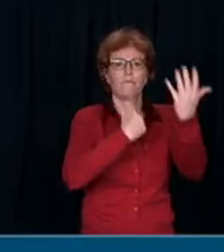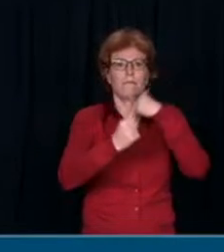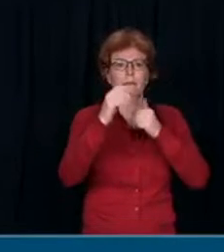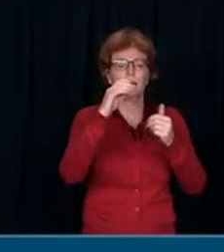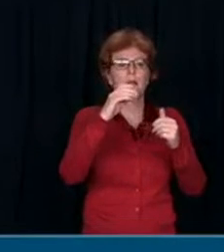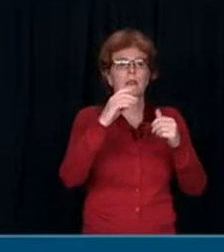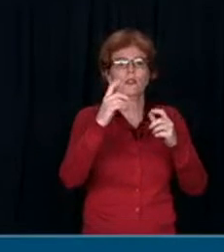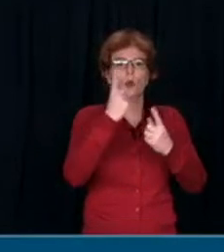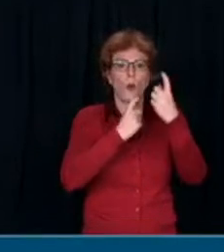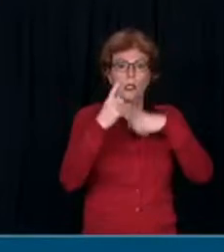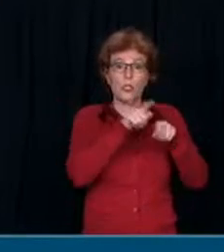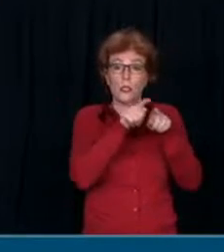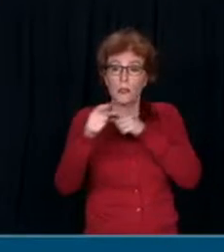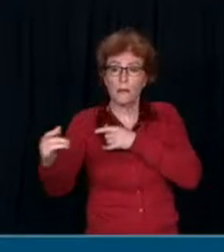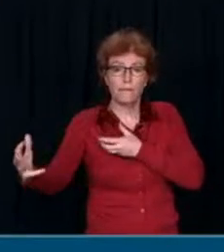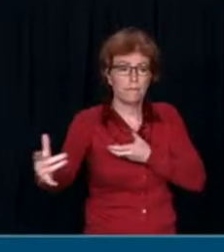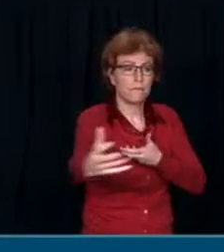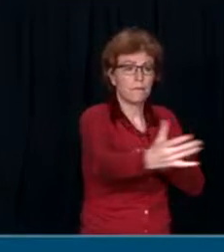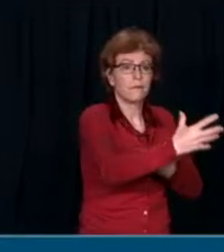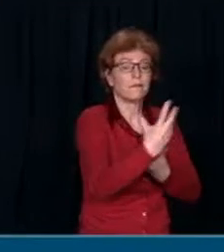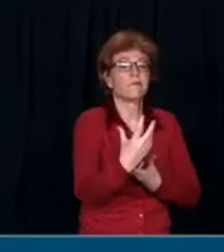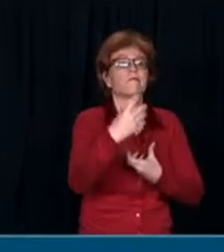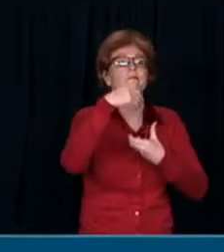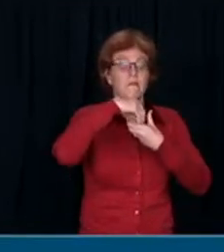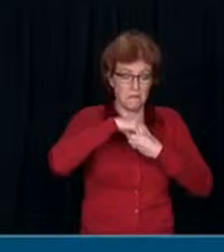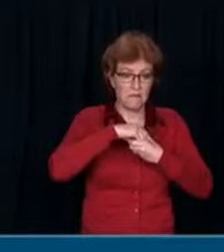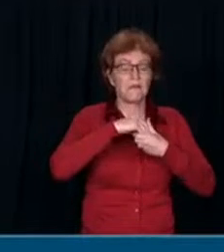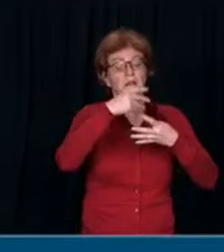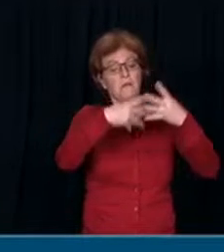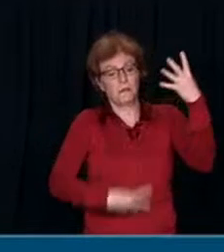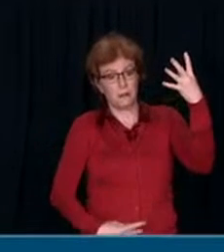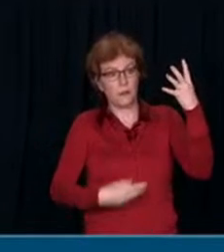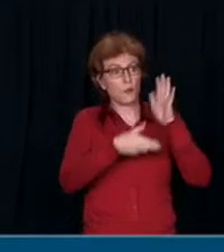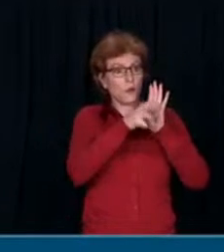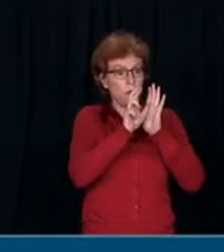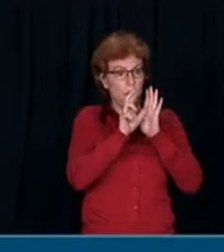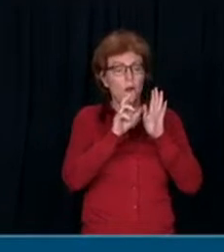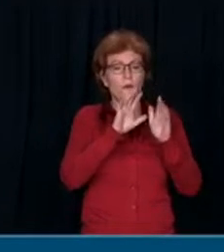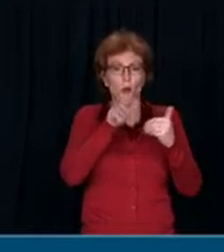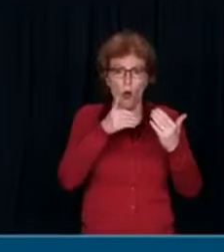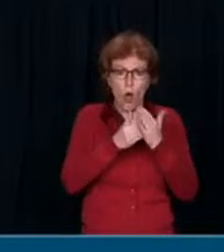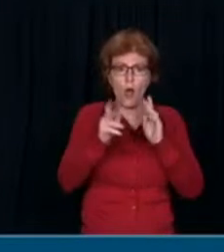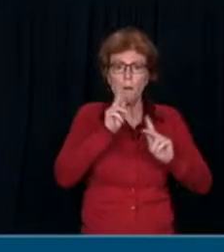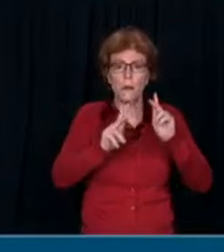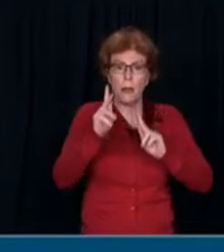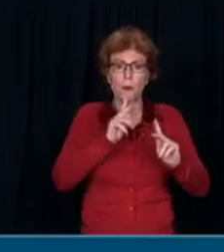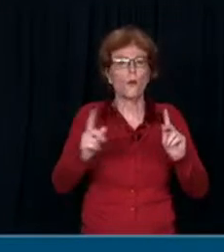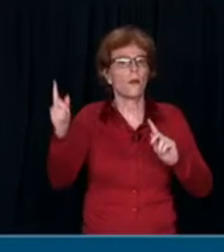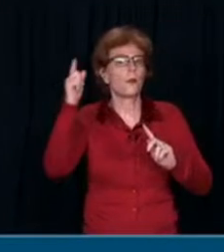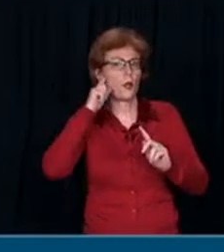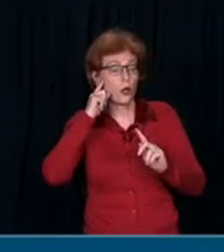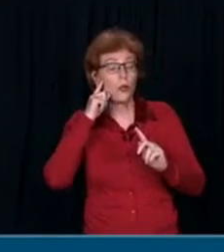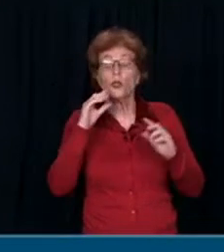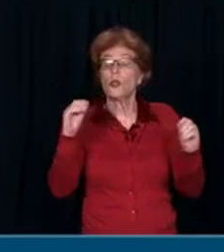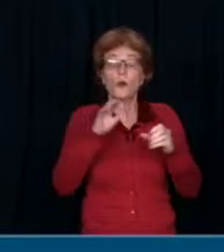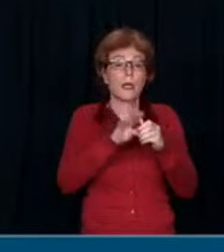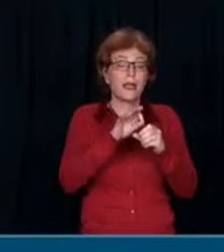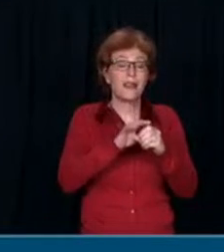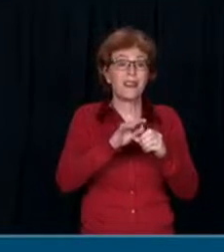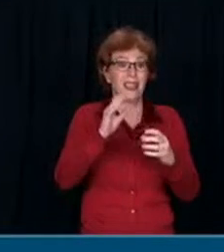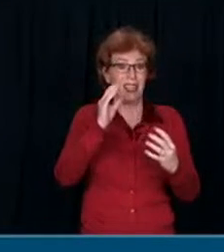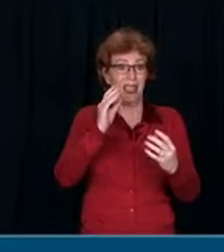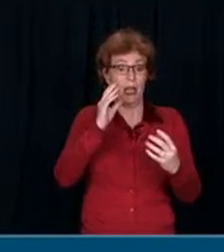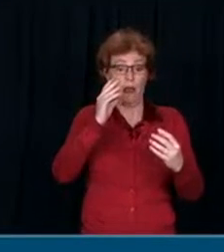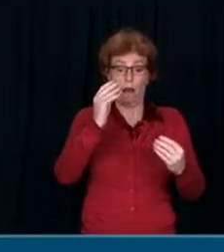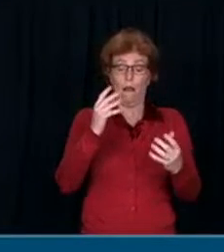as well. We've reviewed all of them to make sure every voice is heard. However, no candidate has been given